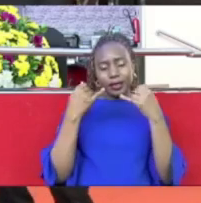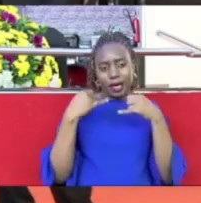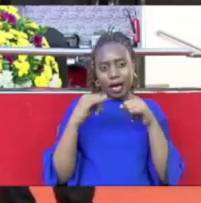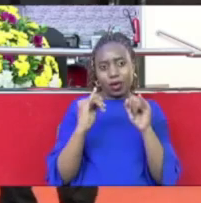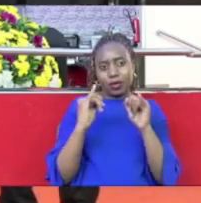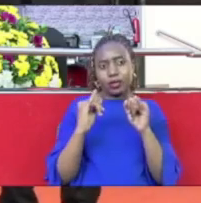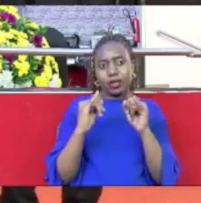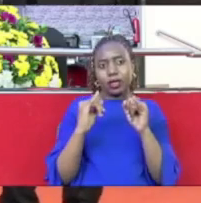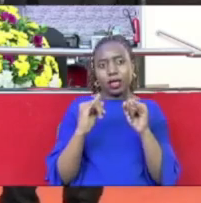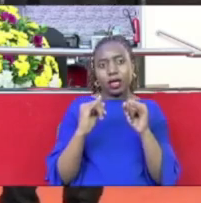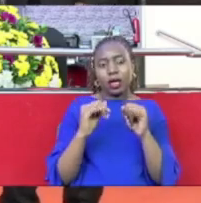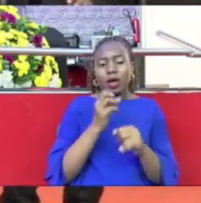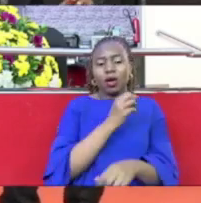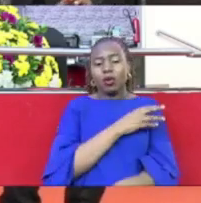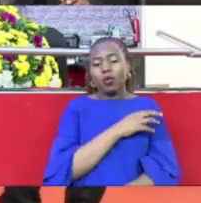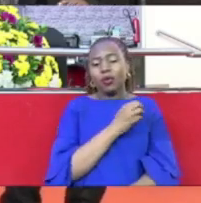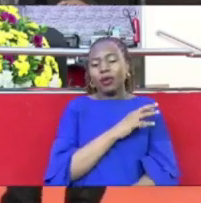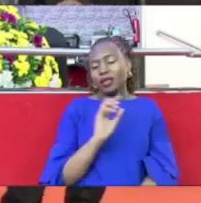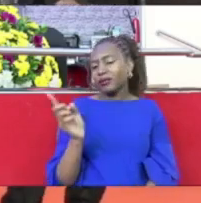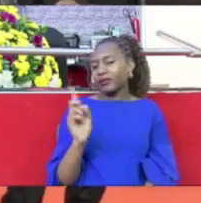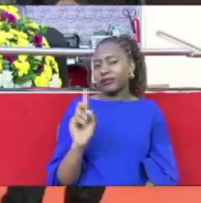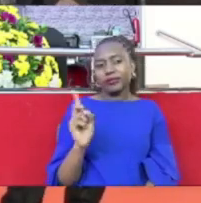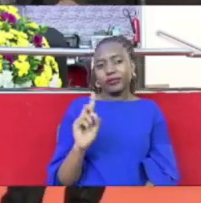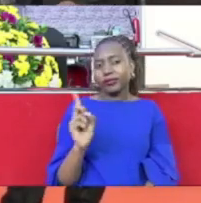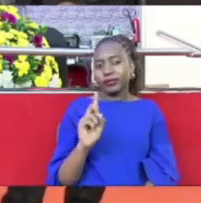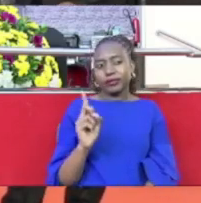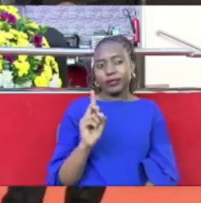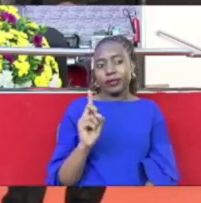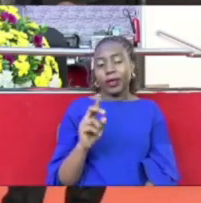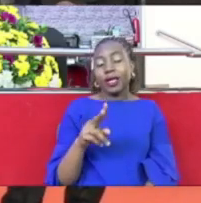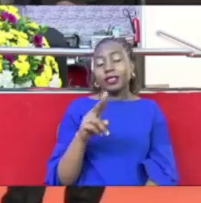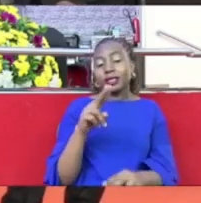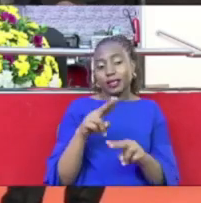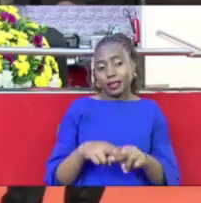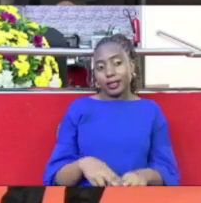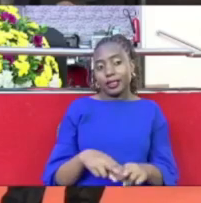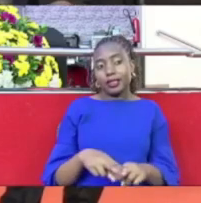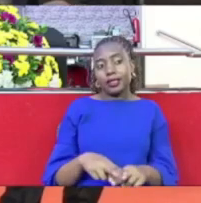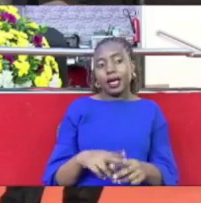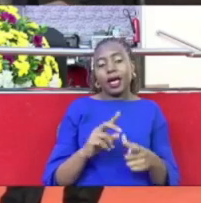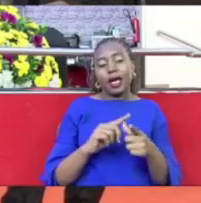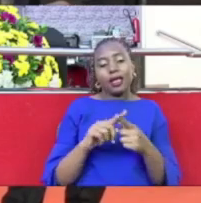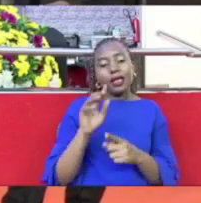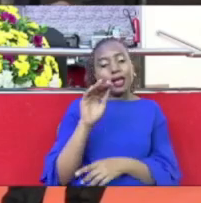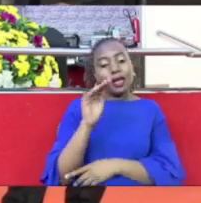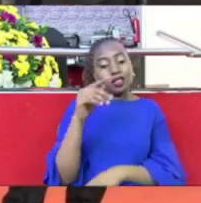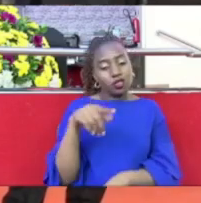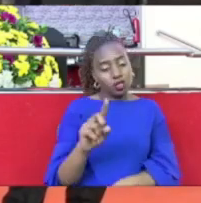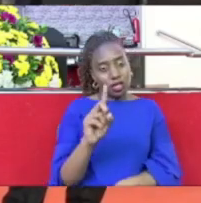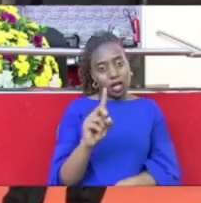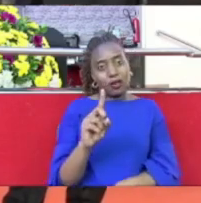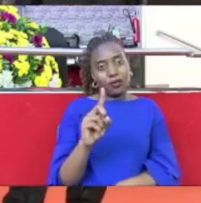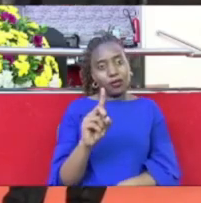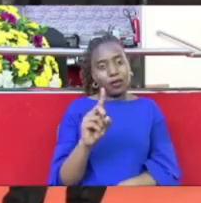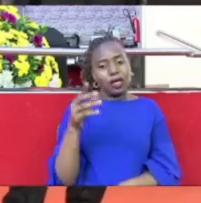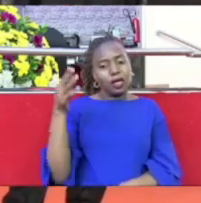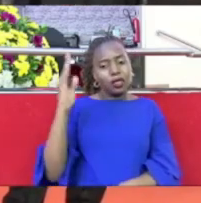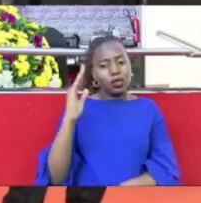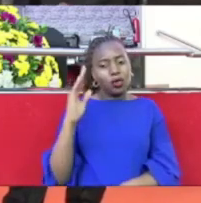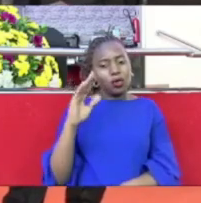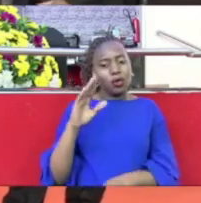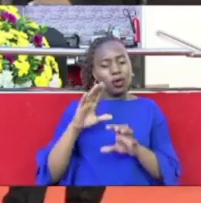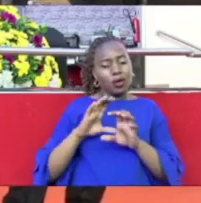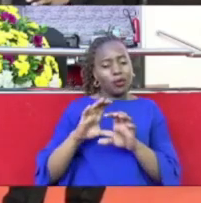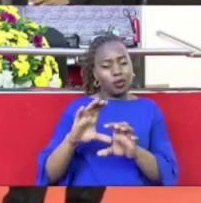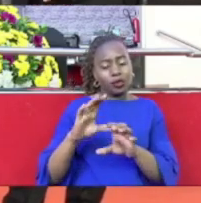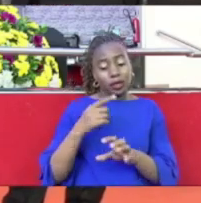majaribu, stop complaining. Wacha kulalamika. Sit back and ask yourself this question: is God pushing me to grow somewhere?